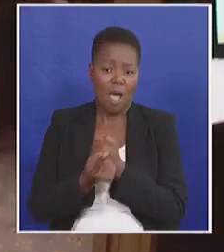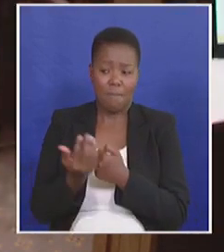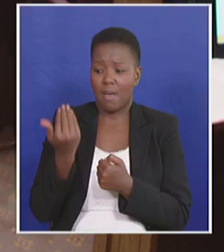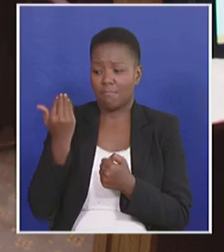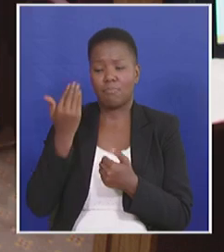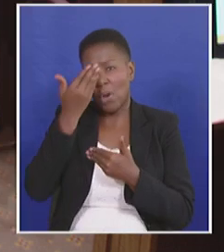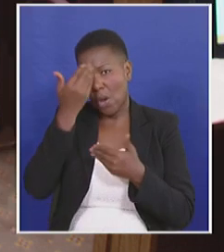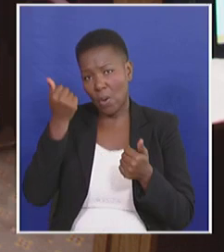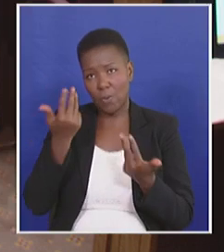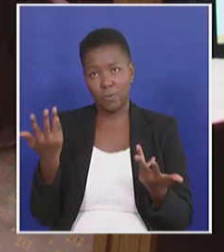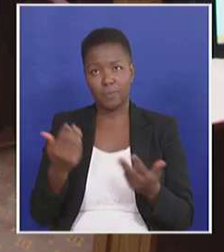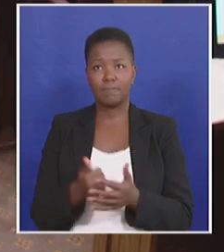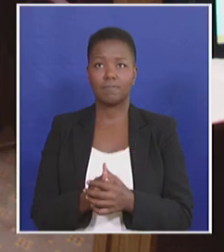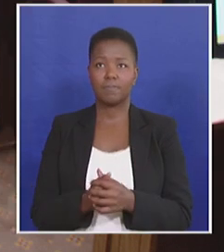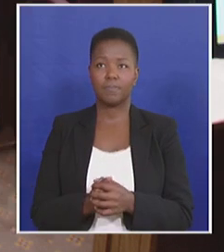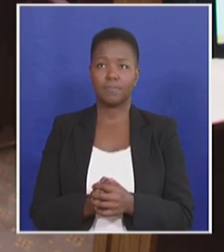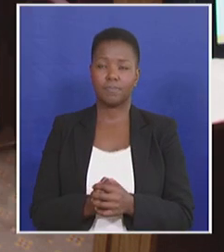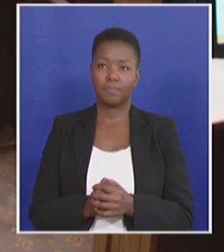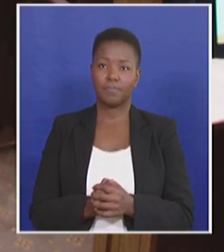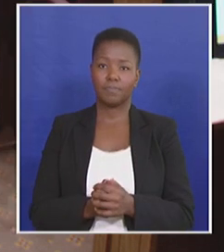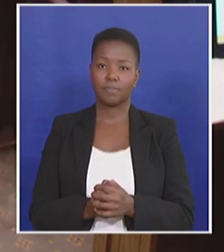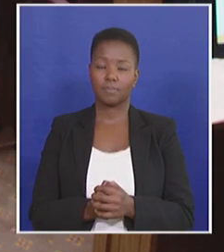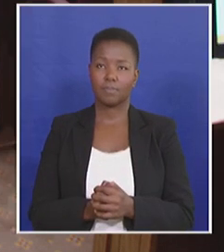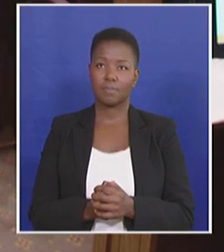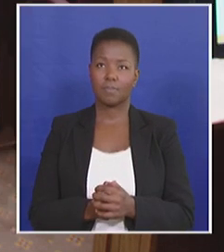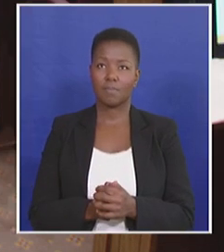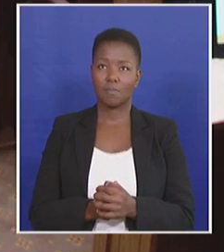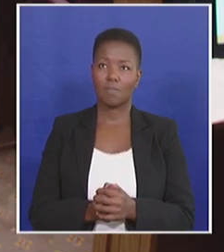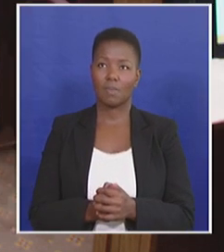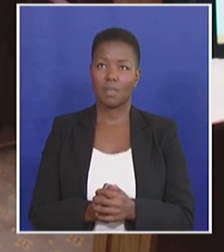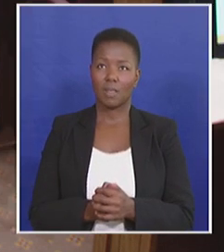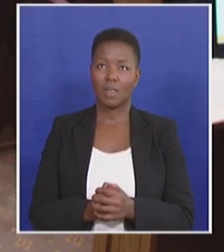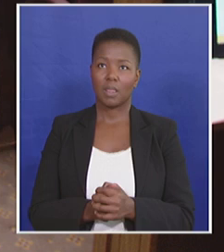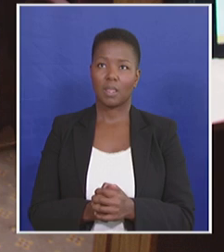Thank you, Honorable Minister. Can I see if ever we still have